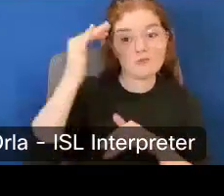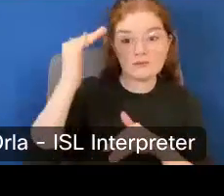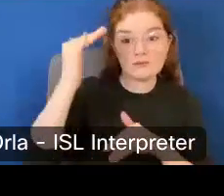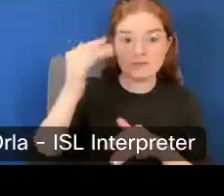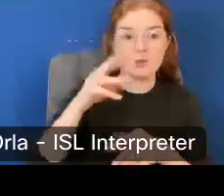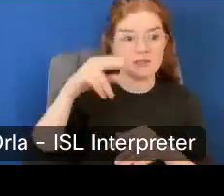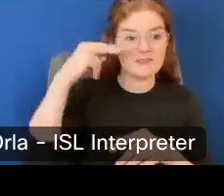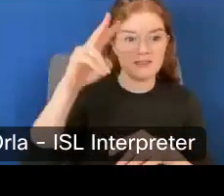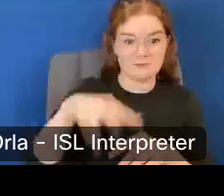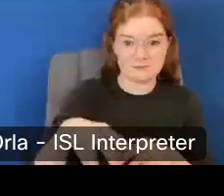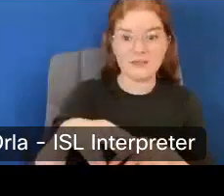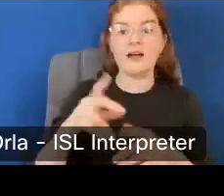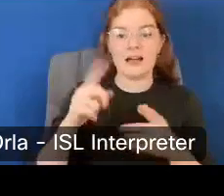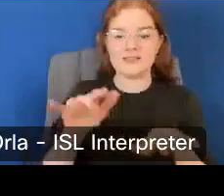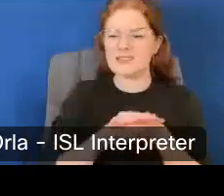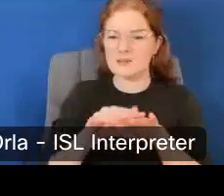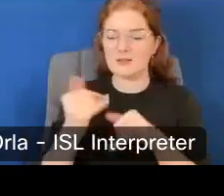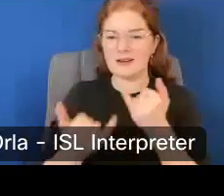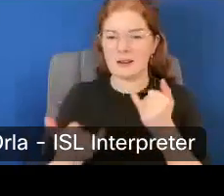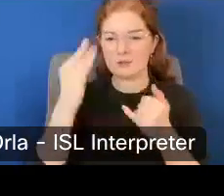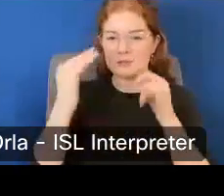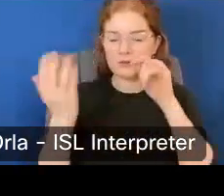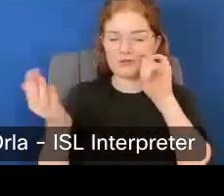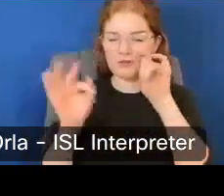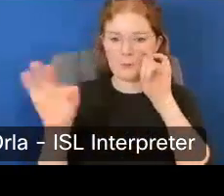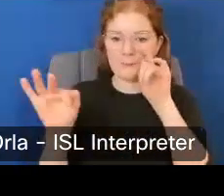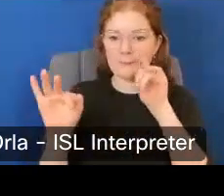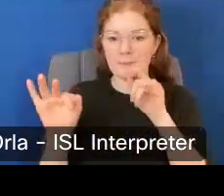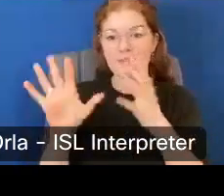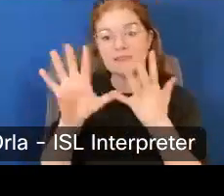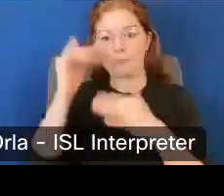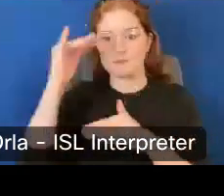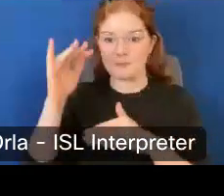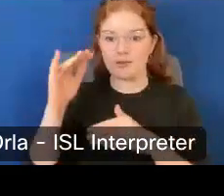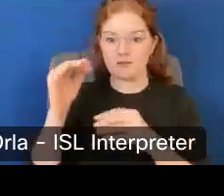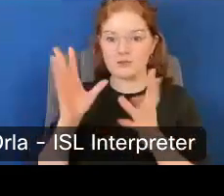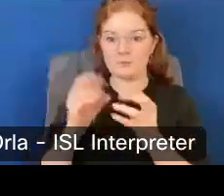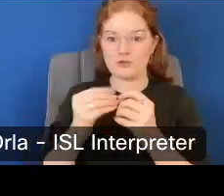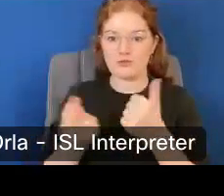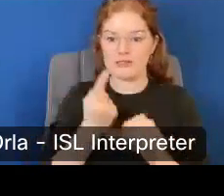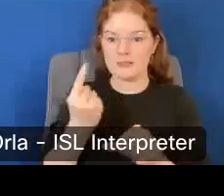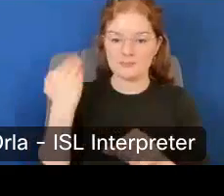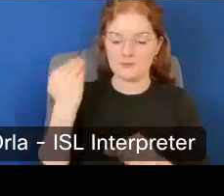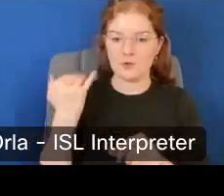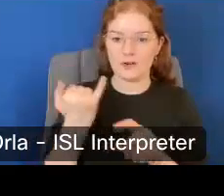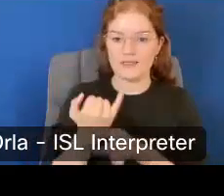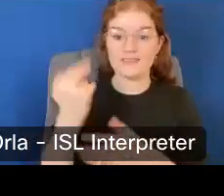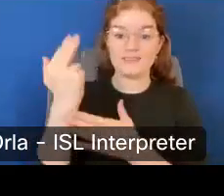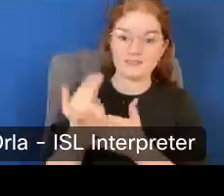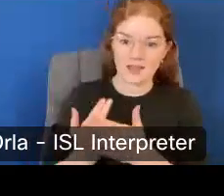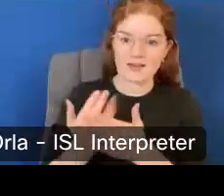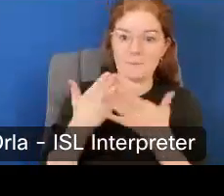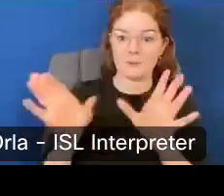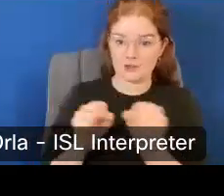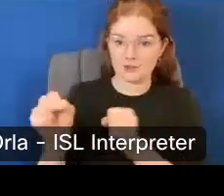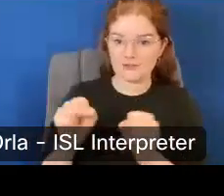see. It's very similar to those 10 principles that were outlined in the Designing Our Public Services,